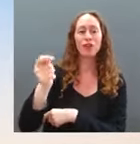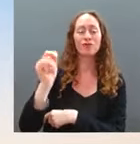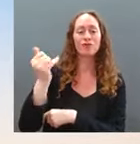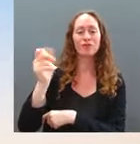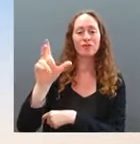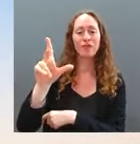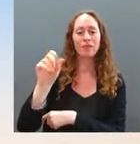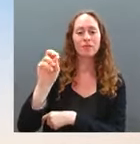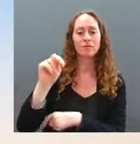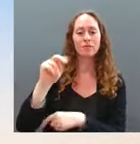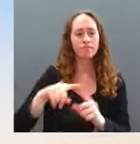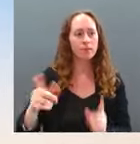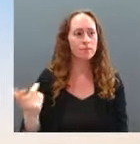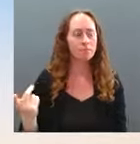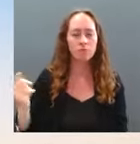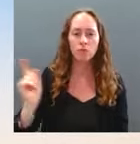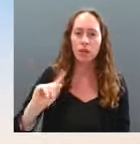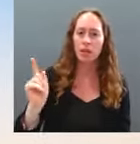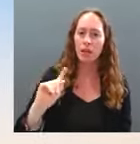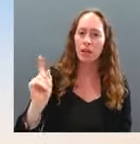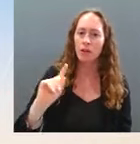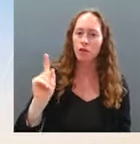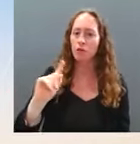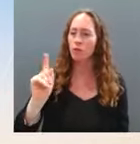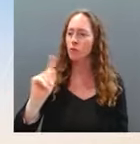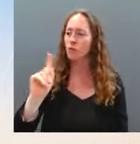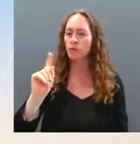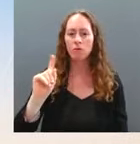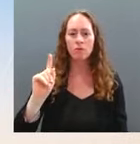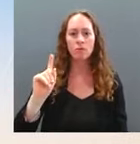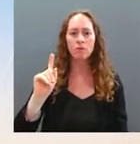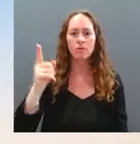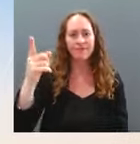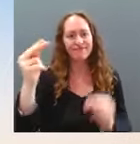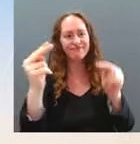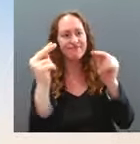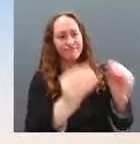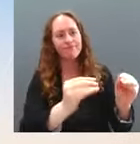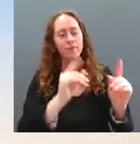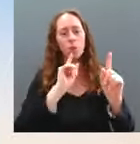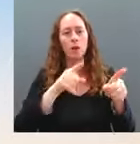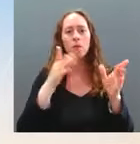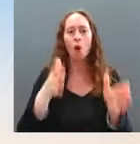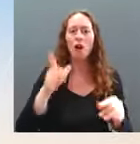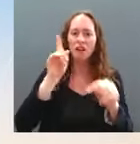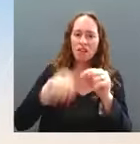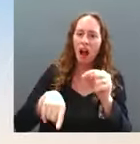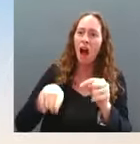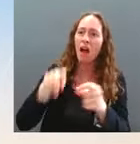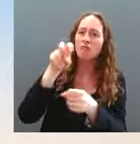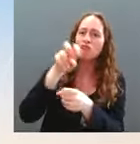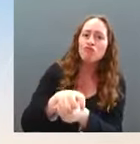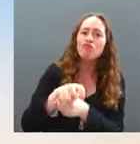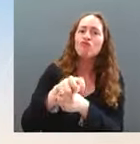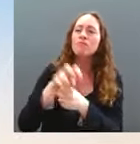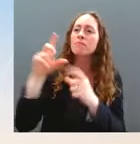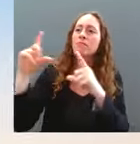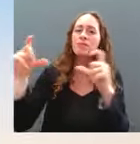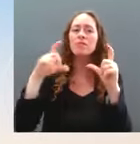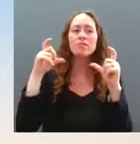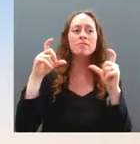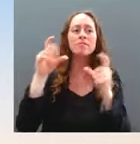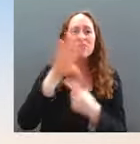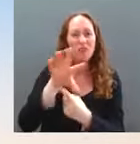record that history. Can you help us understand that decision? Well, today was meant to be a private moment between the president